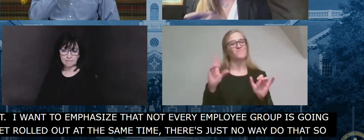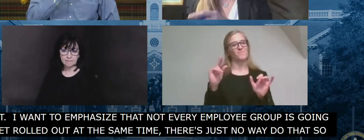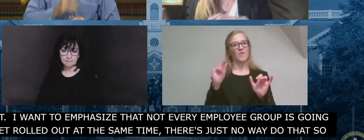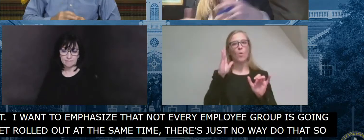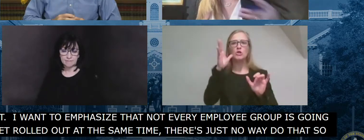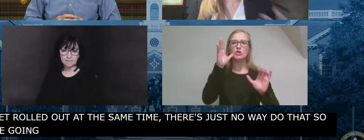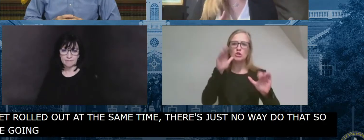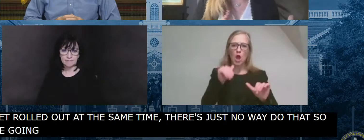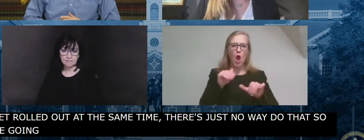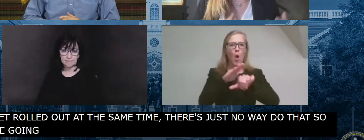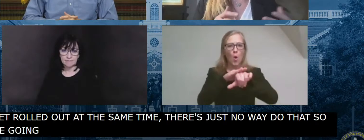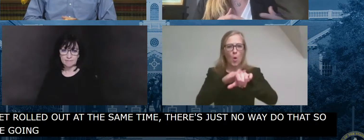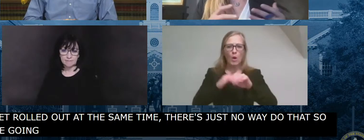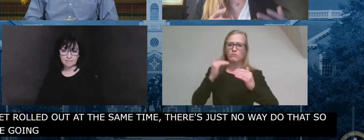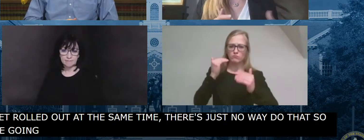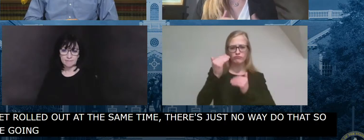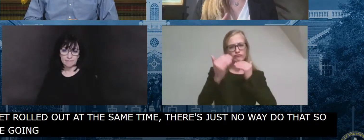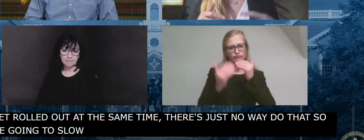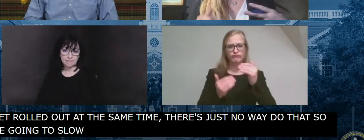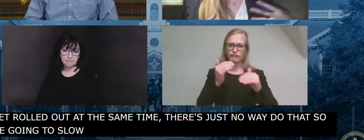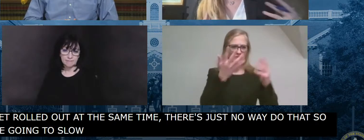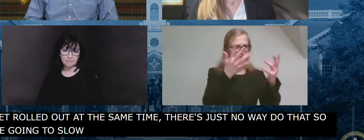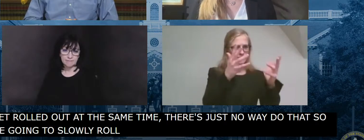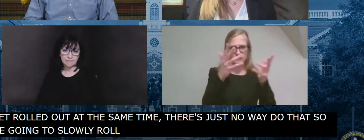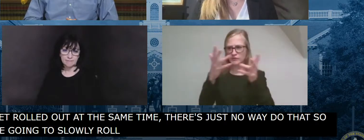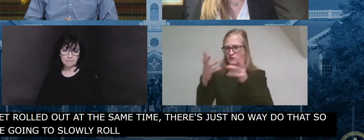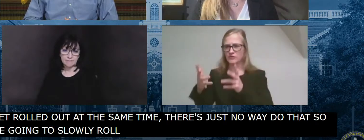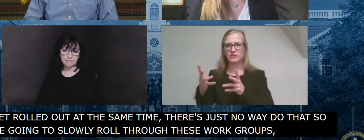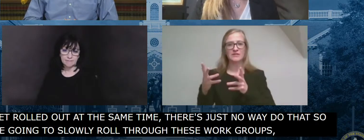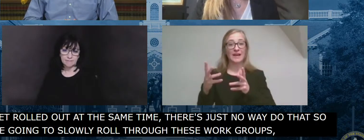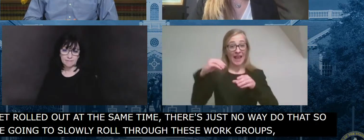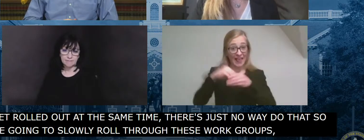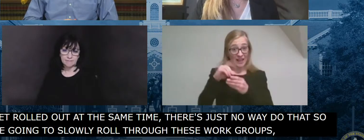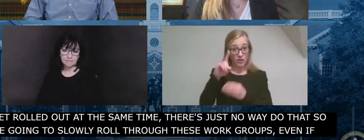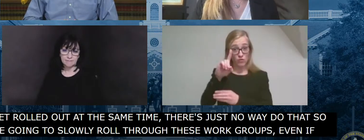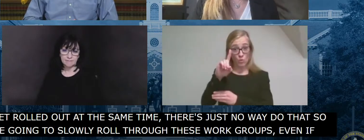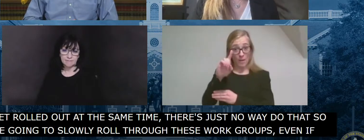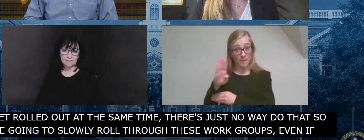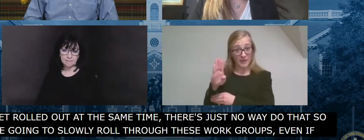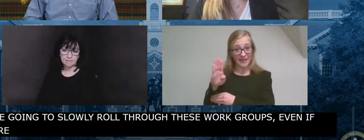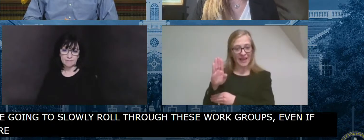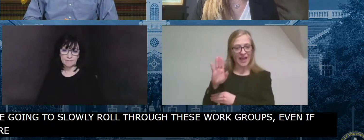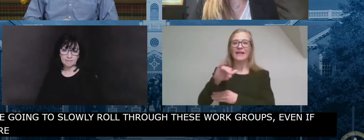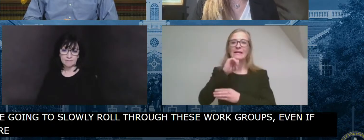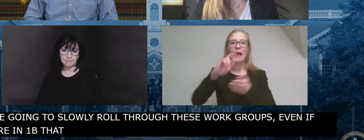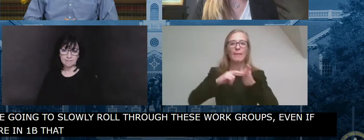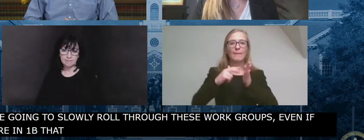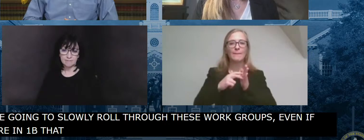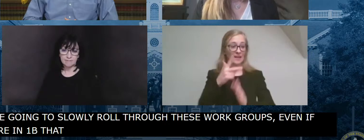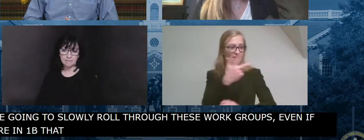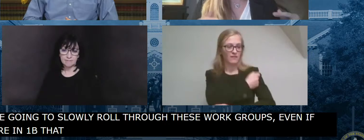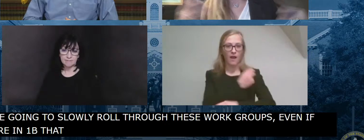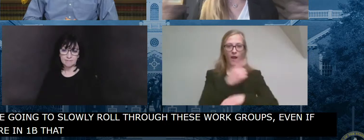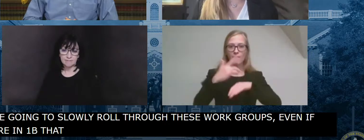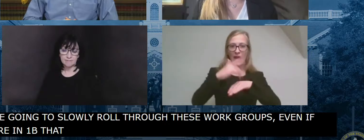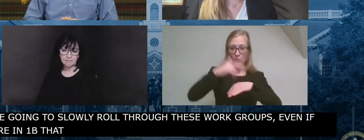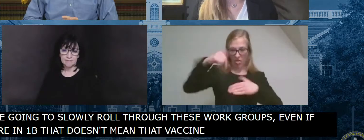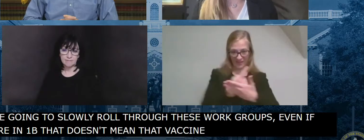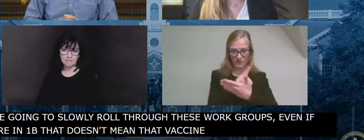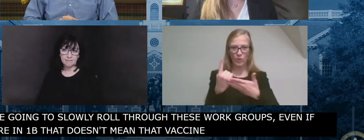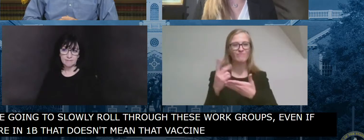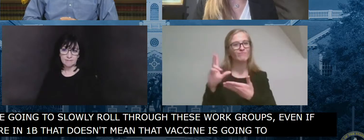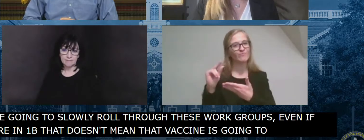groups. So even if you are in 1B, that doesn't mean that vaccine is going to be available to you in the next week. It may